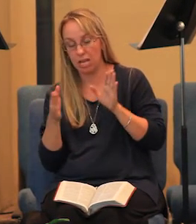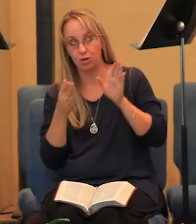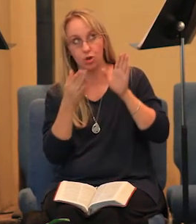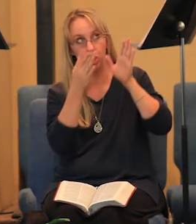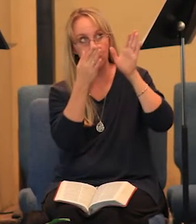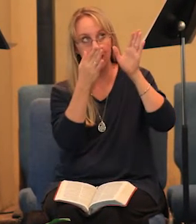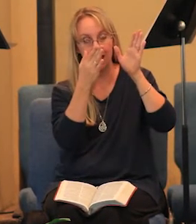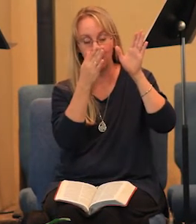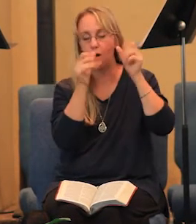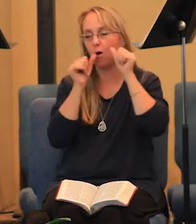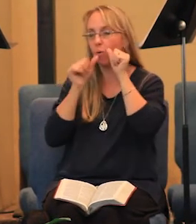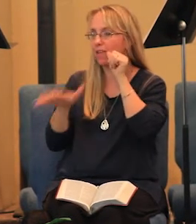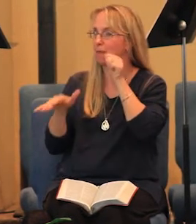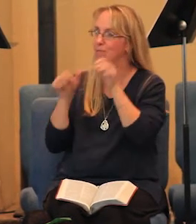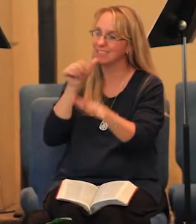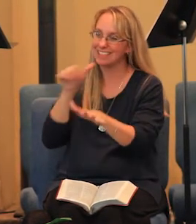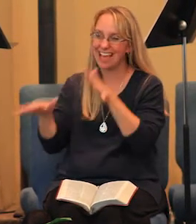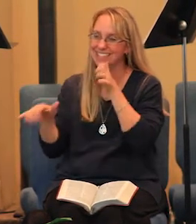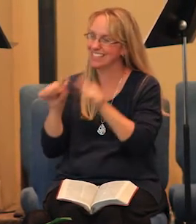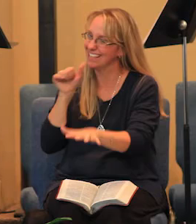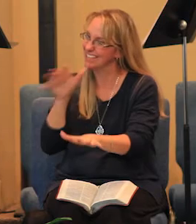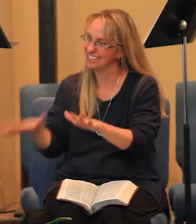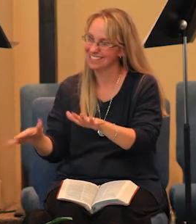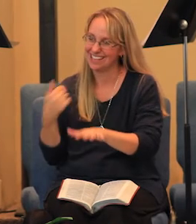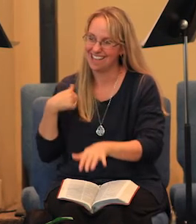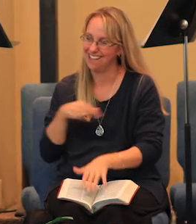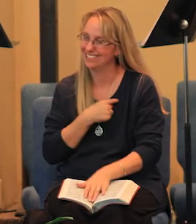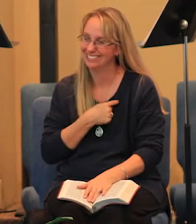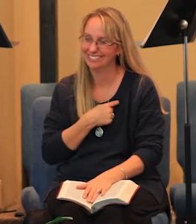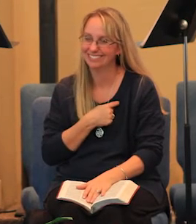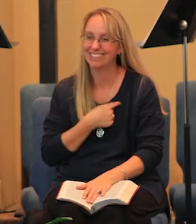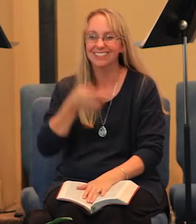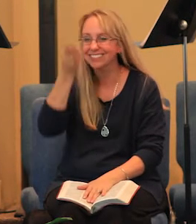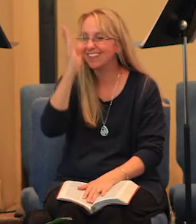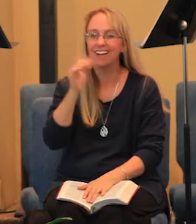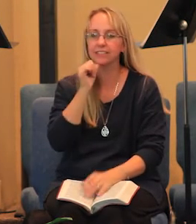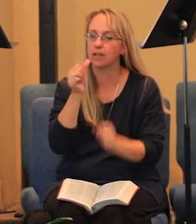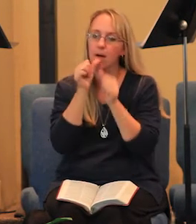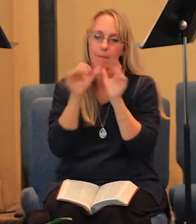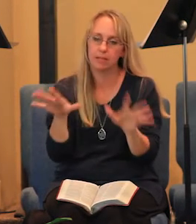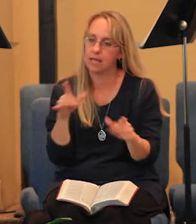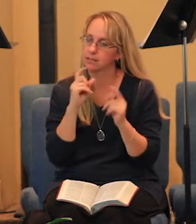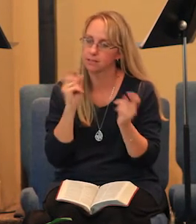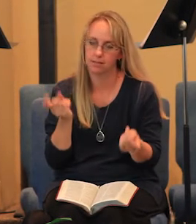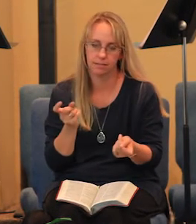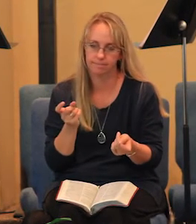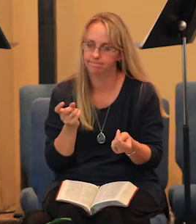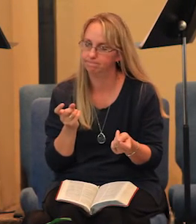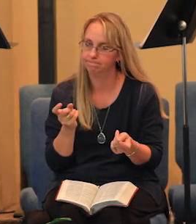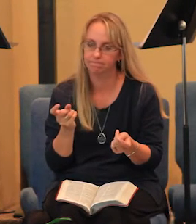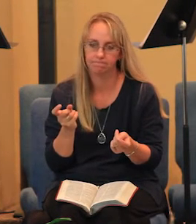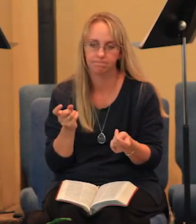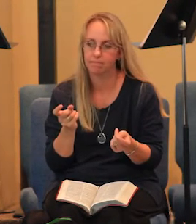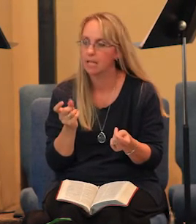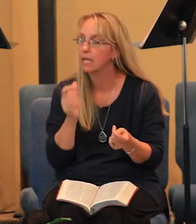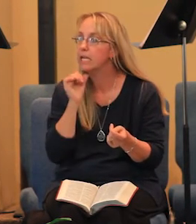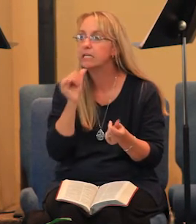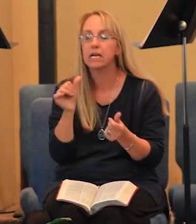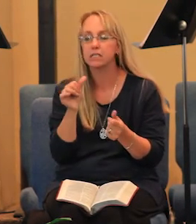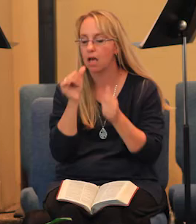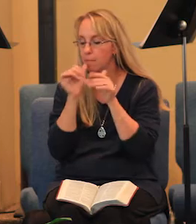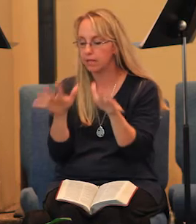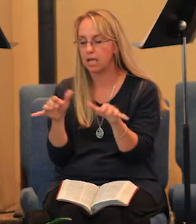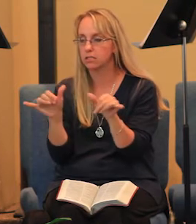blesses us. God does not bless sin. He doesn't bless habitual